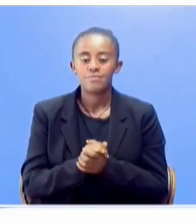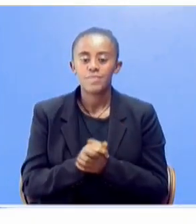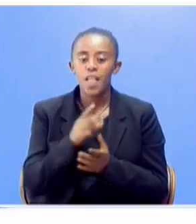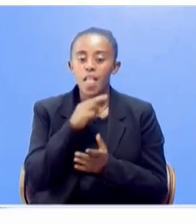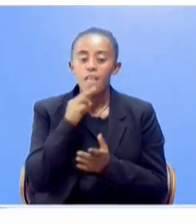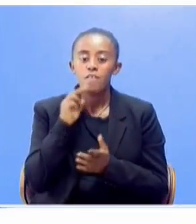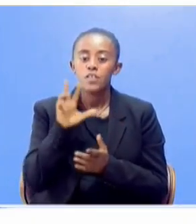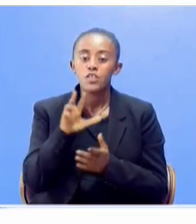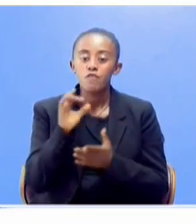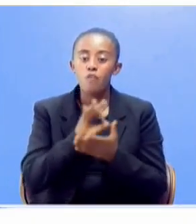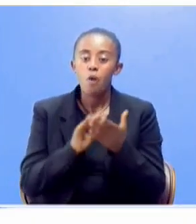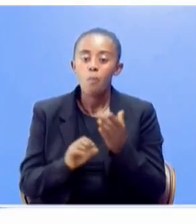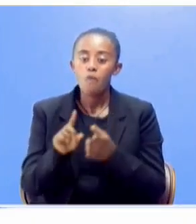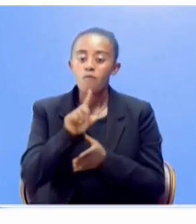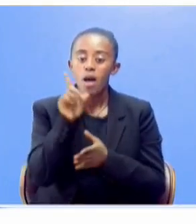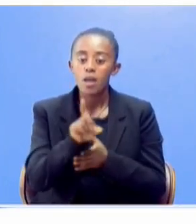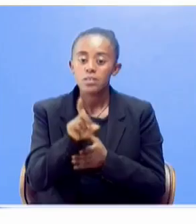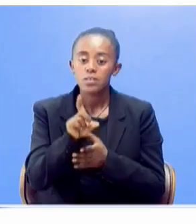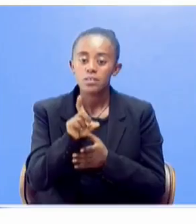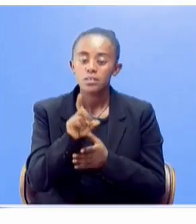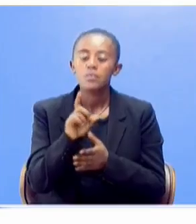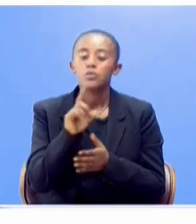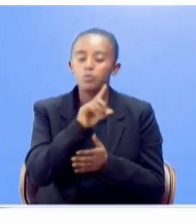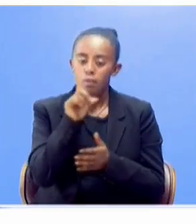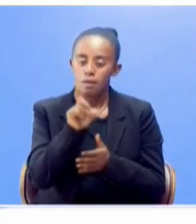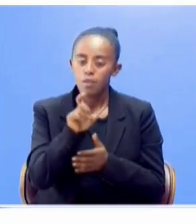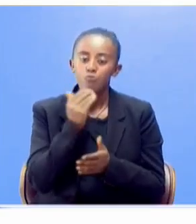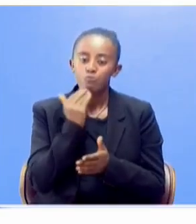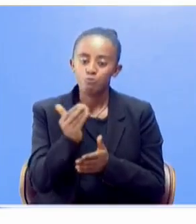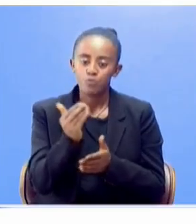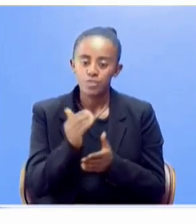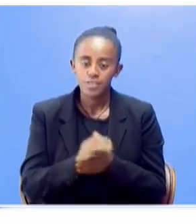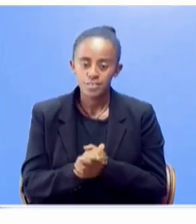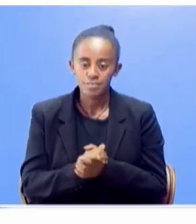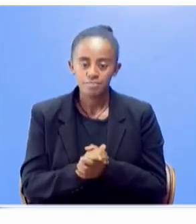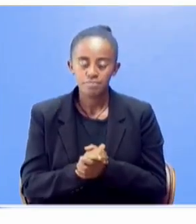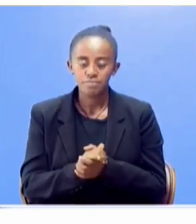V3 form of ask. Asked. Good.